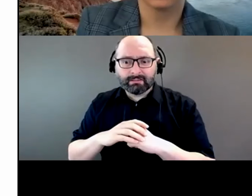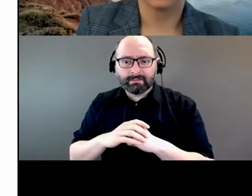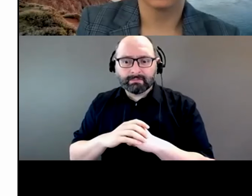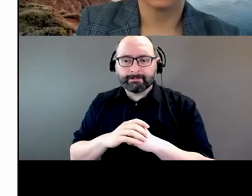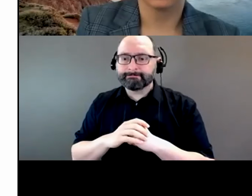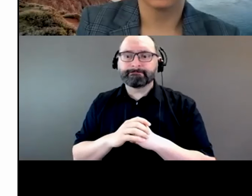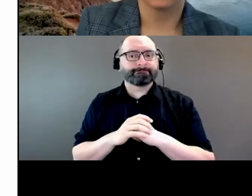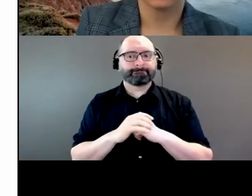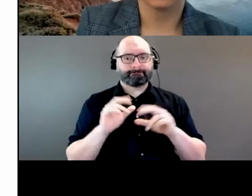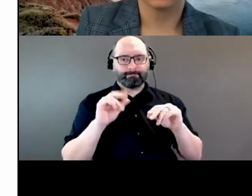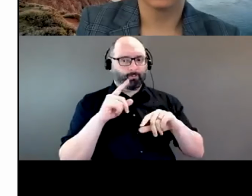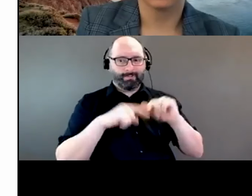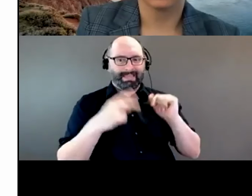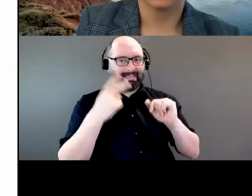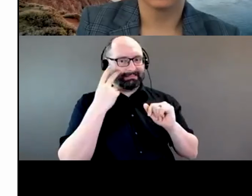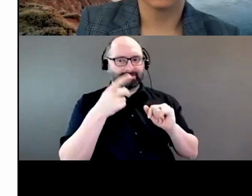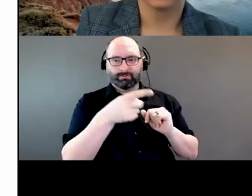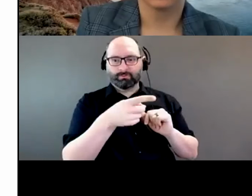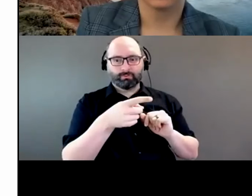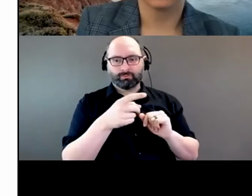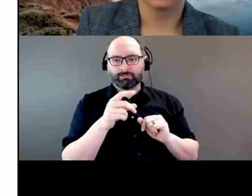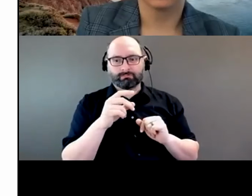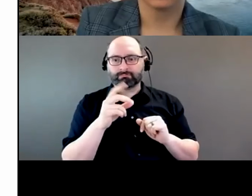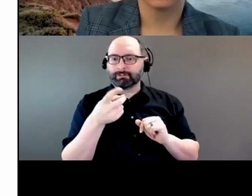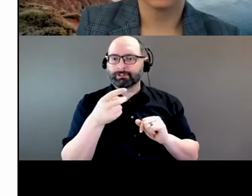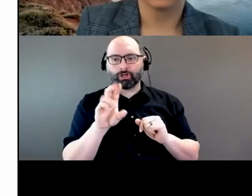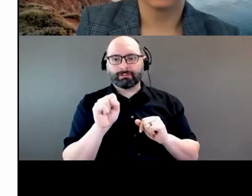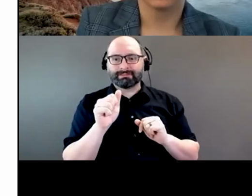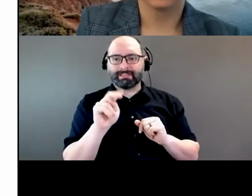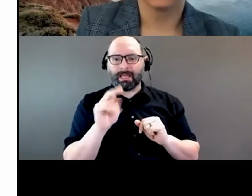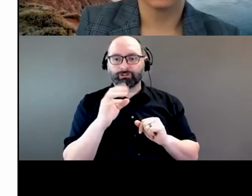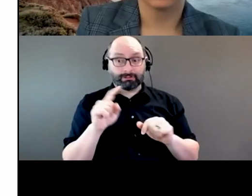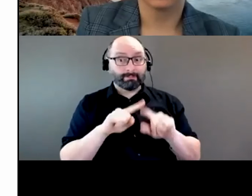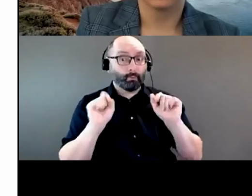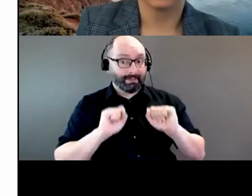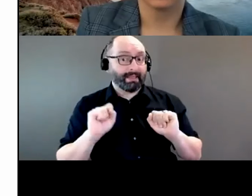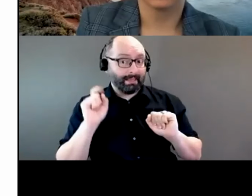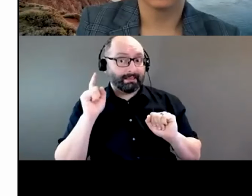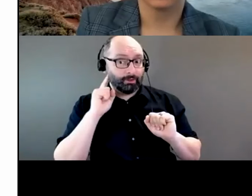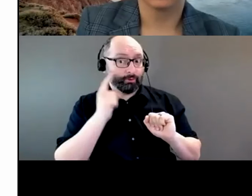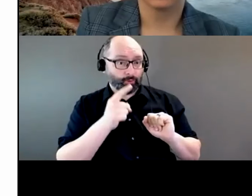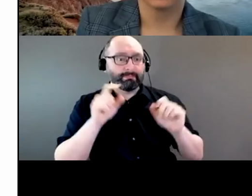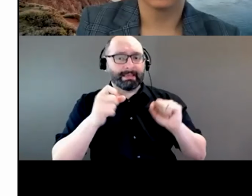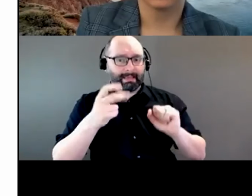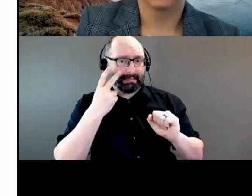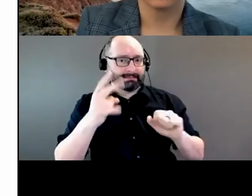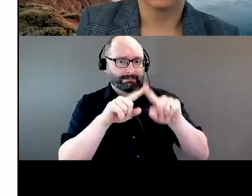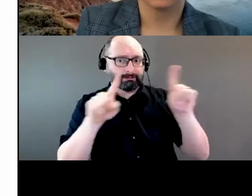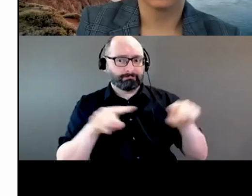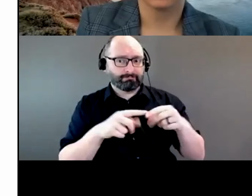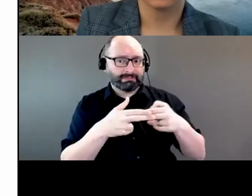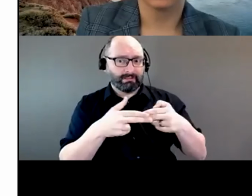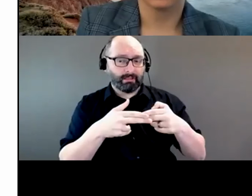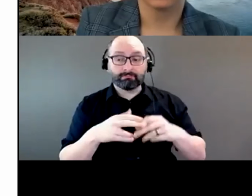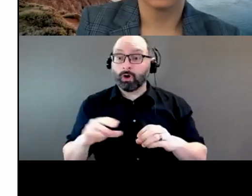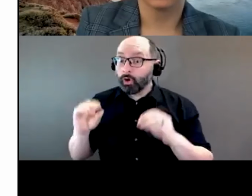No, we can't see you, Dr. Sanchez-Lopez, but we can hear you and we can see your slides. Okay. Oh,